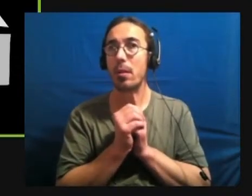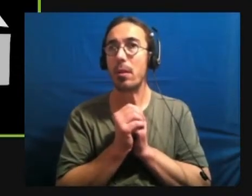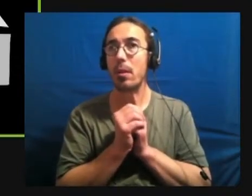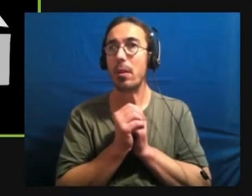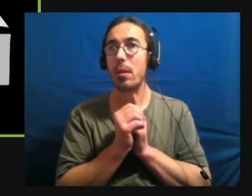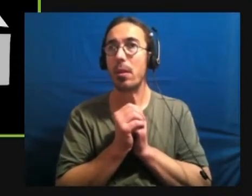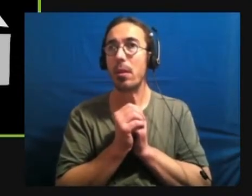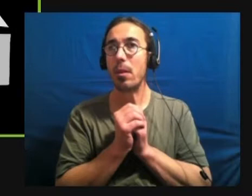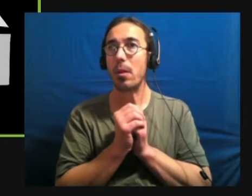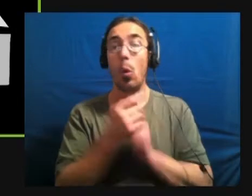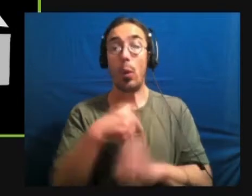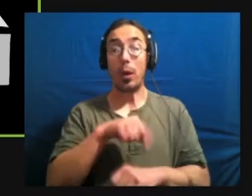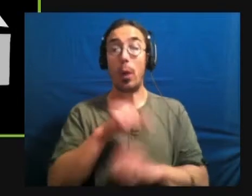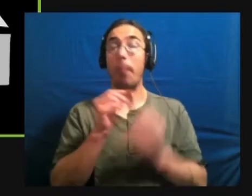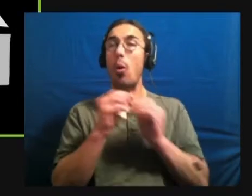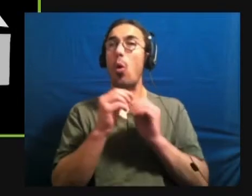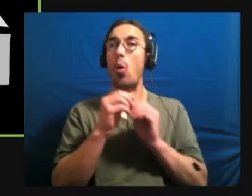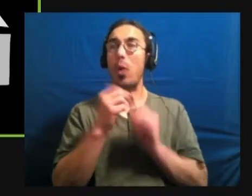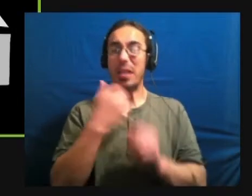self-defined